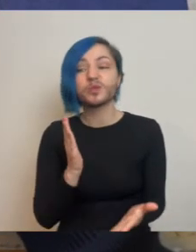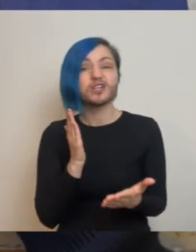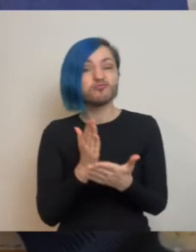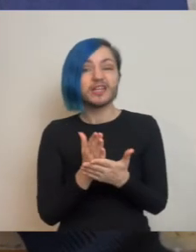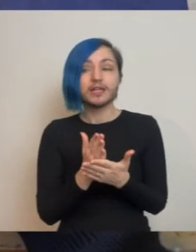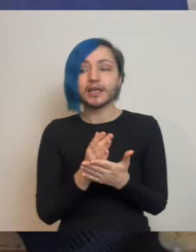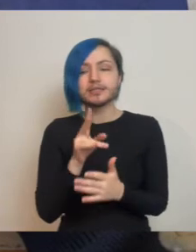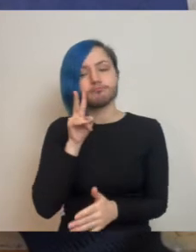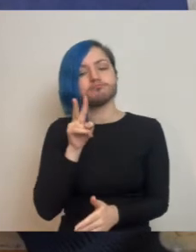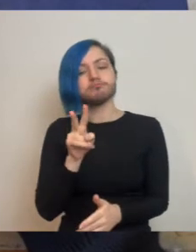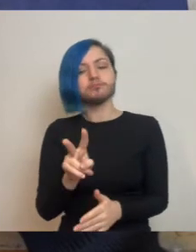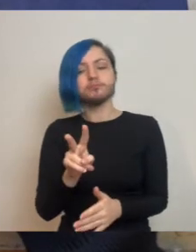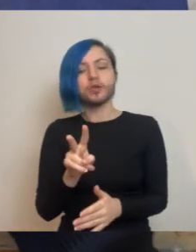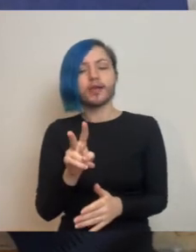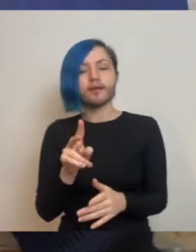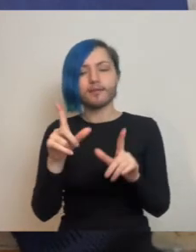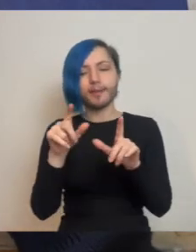looking at the image here.